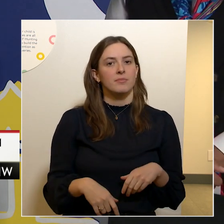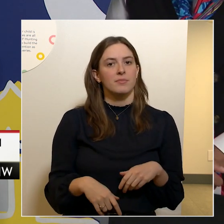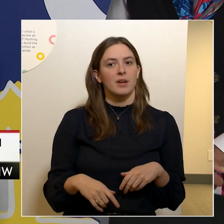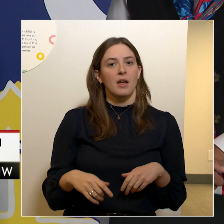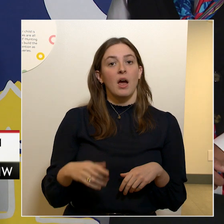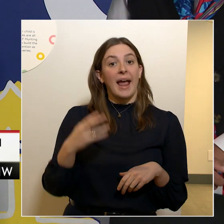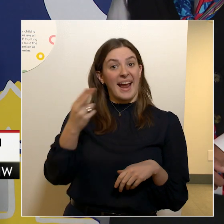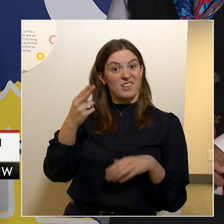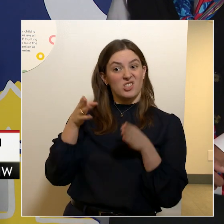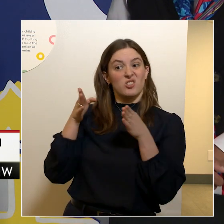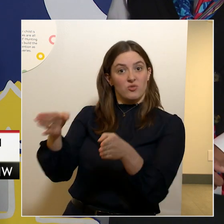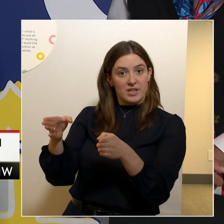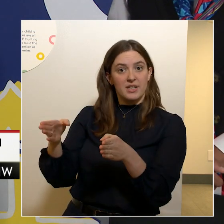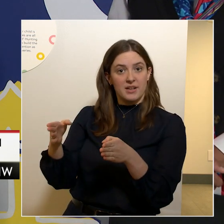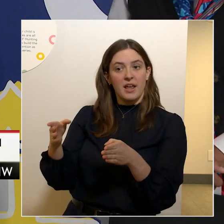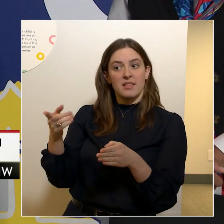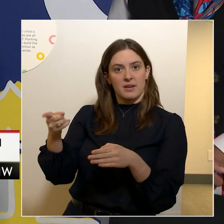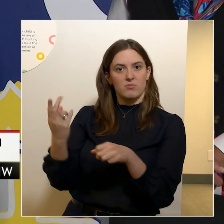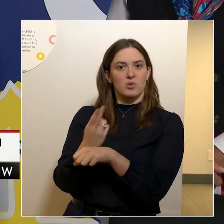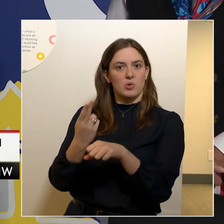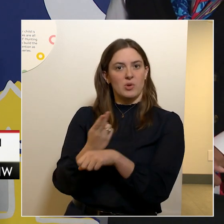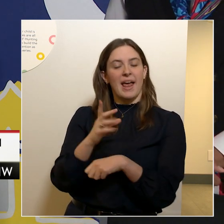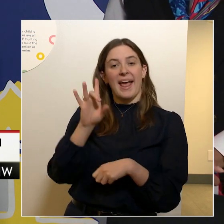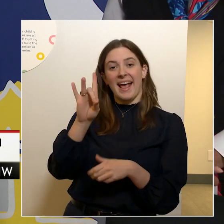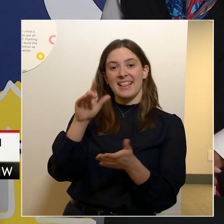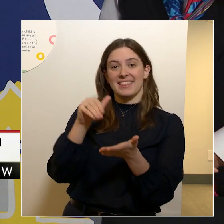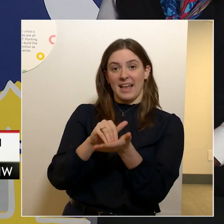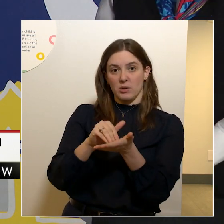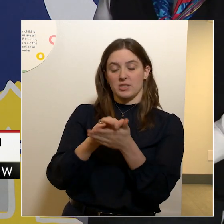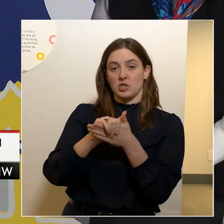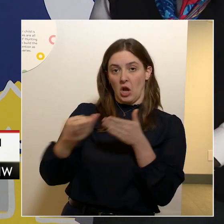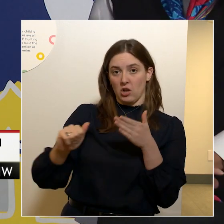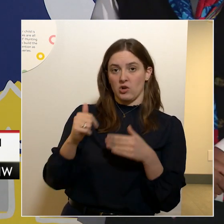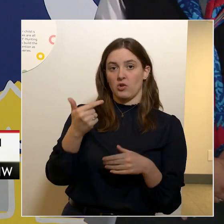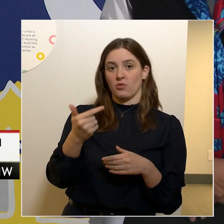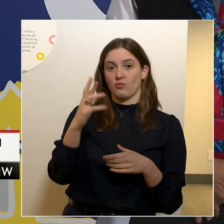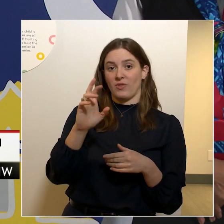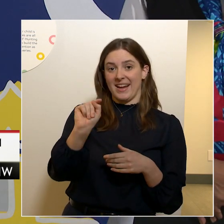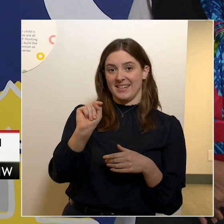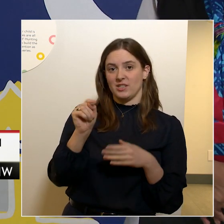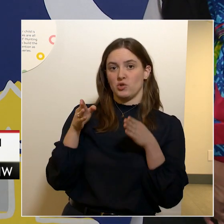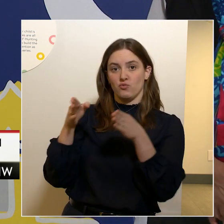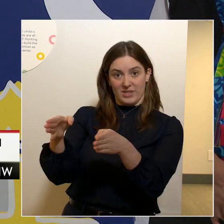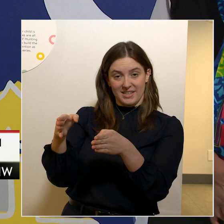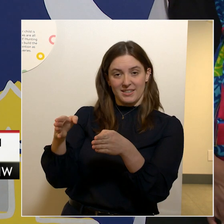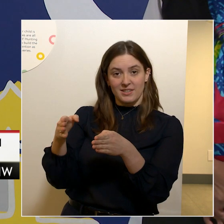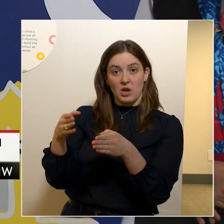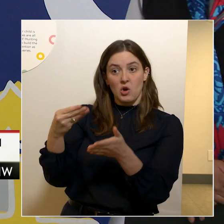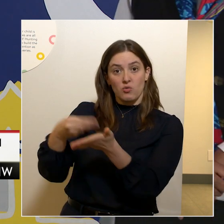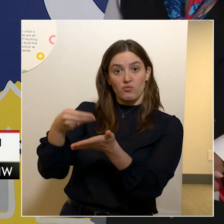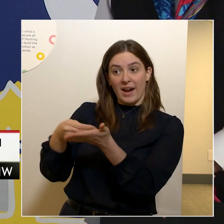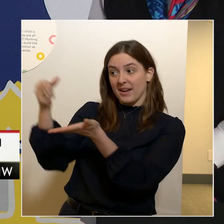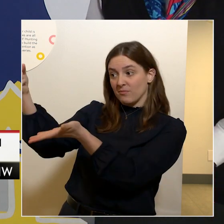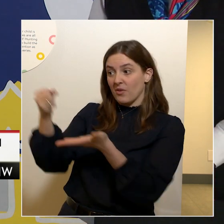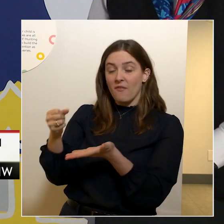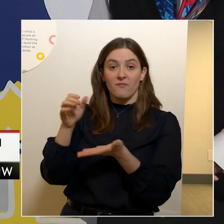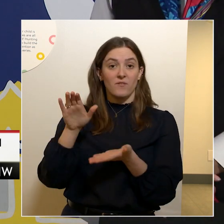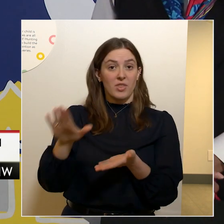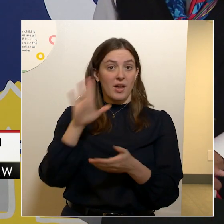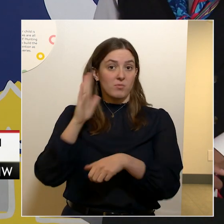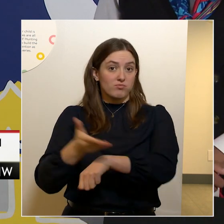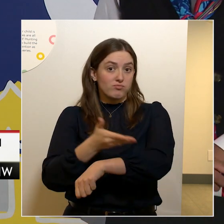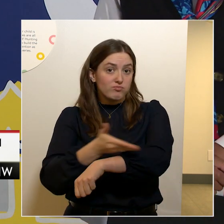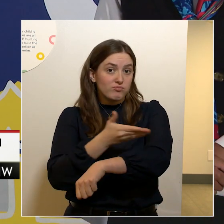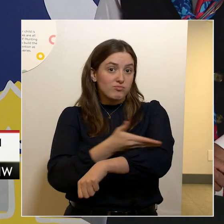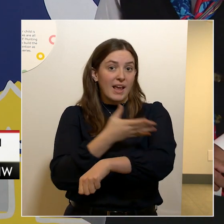8th Street used an $80,000 Great Streets grant to expand their marketing efforts, renovate and modernize their indoor space, and update